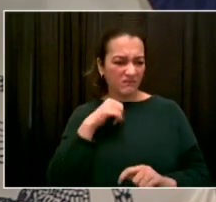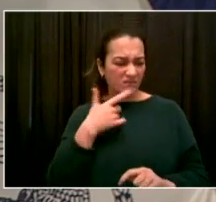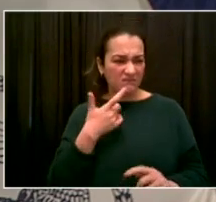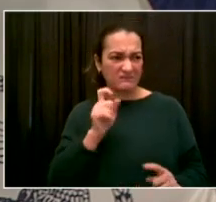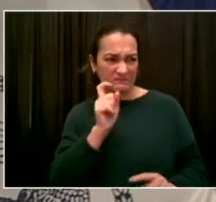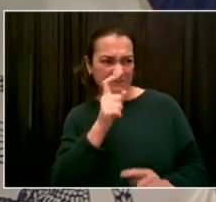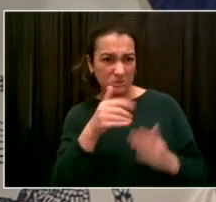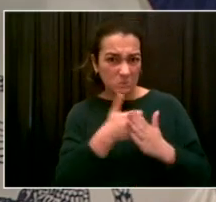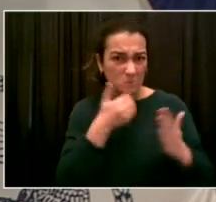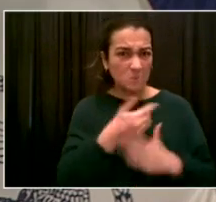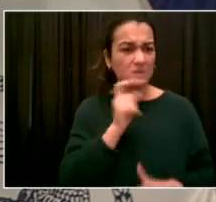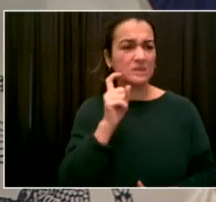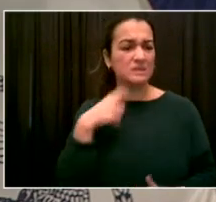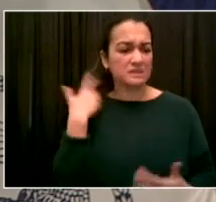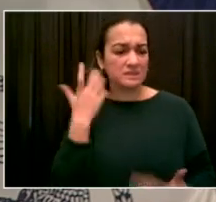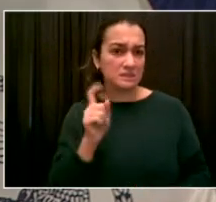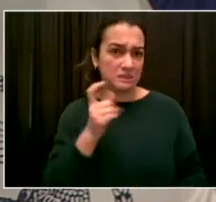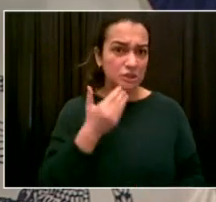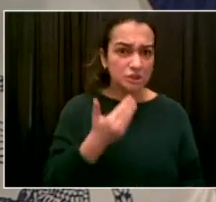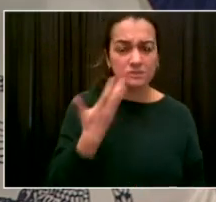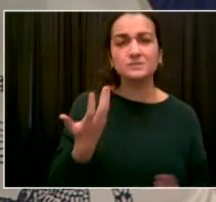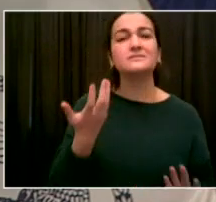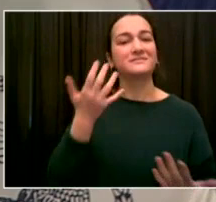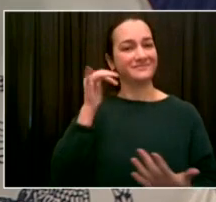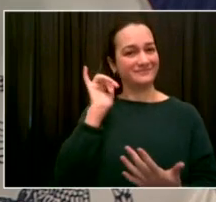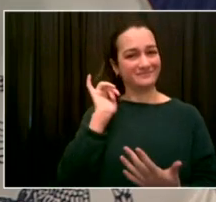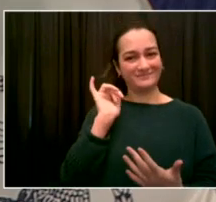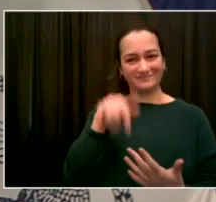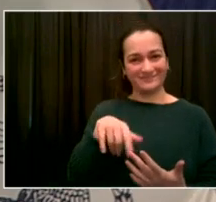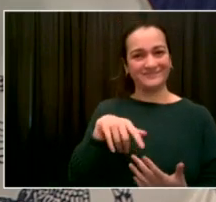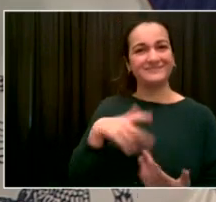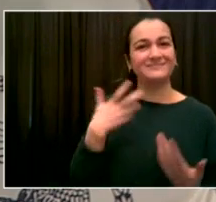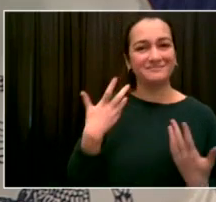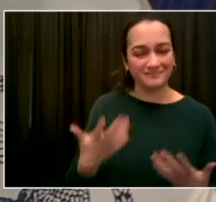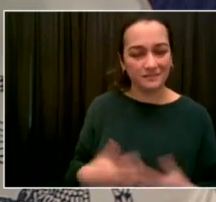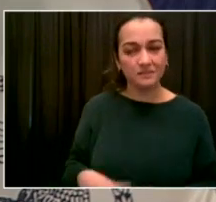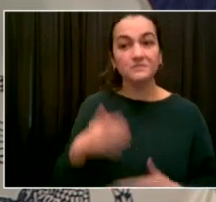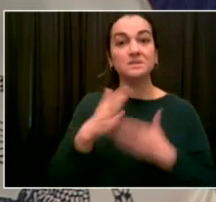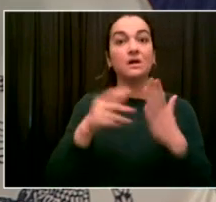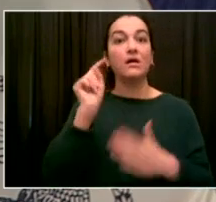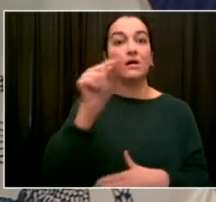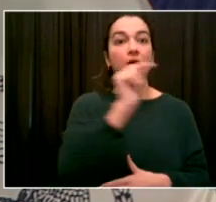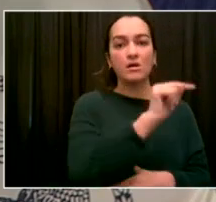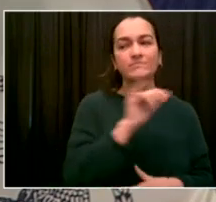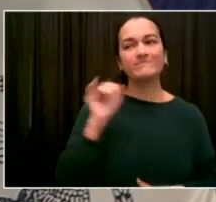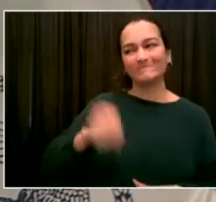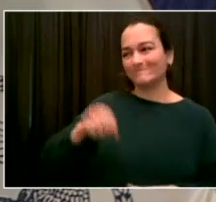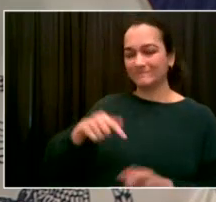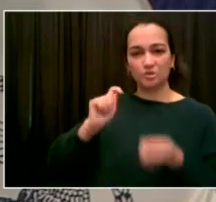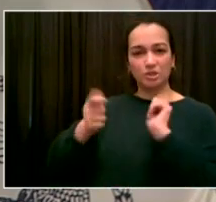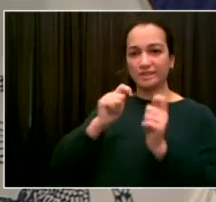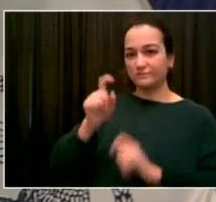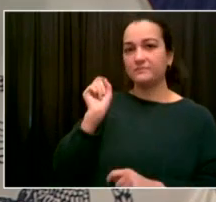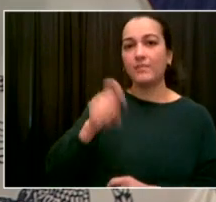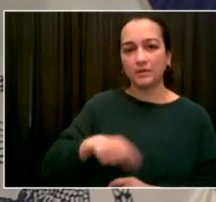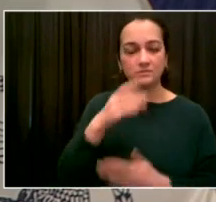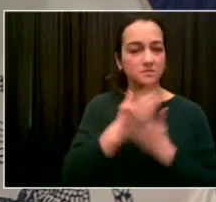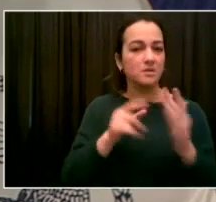and I know some who bluntly do not give much weight to that reality and don't pay attention to it